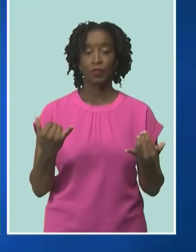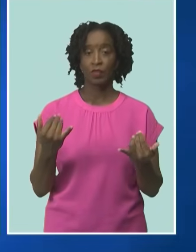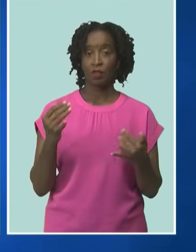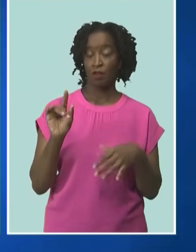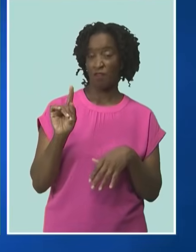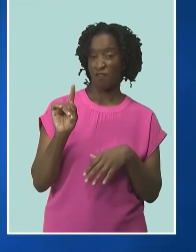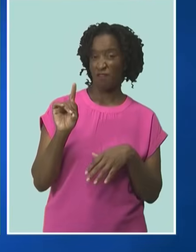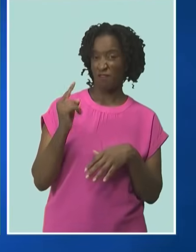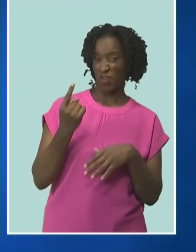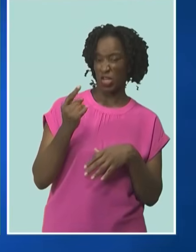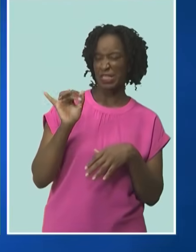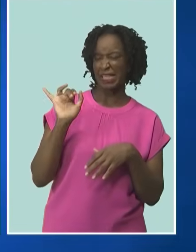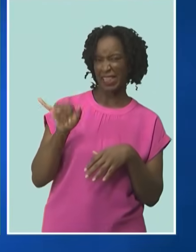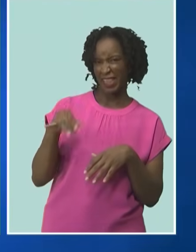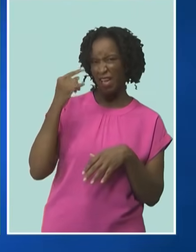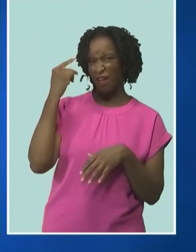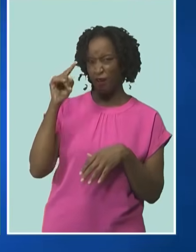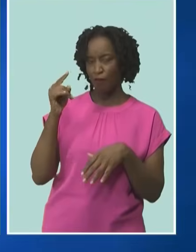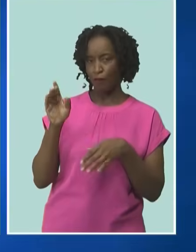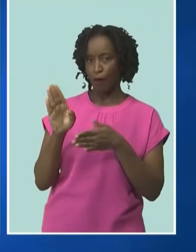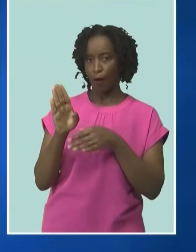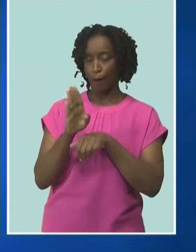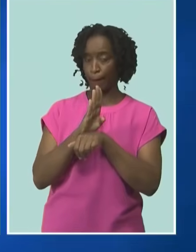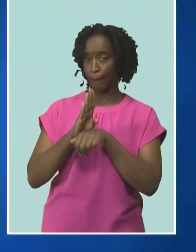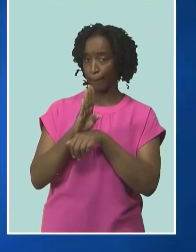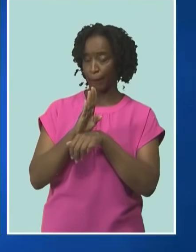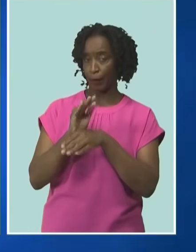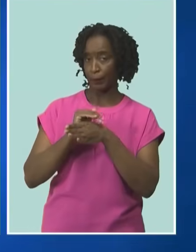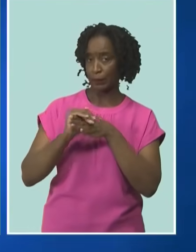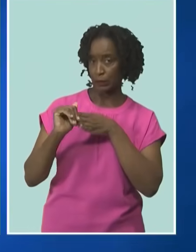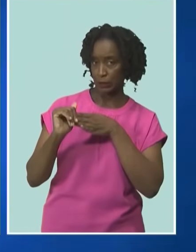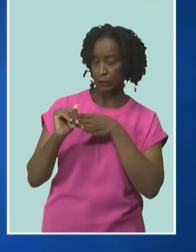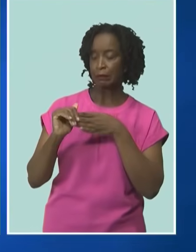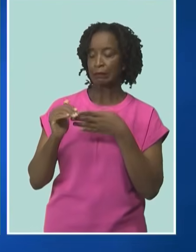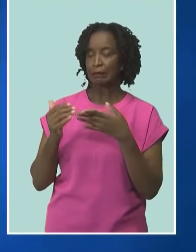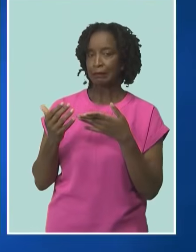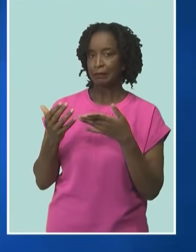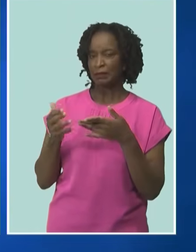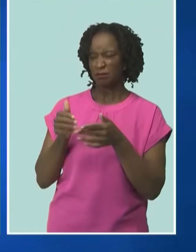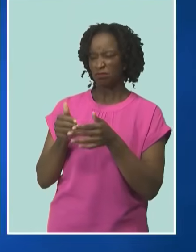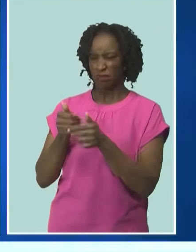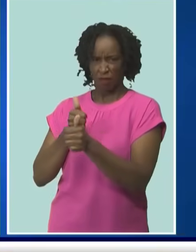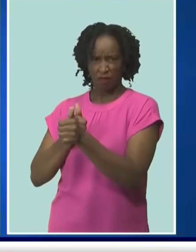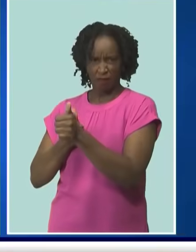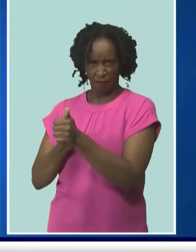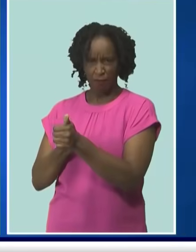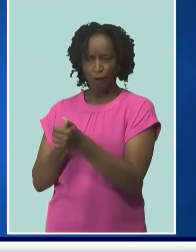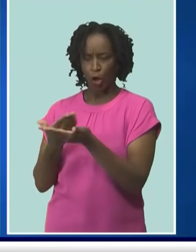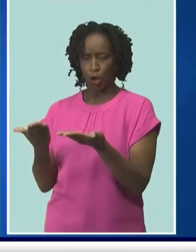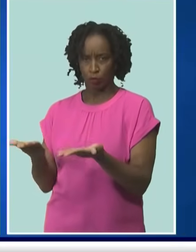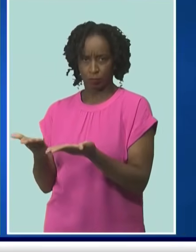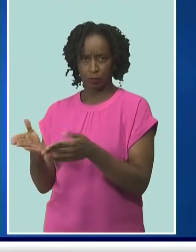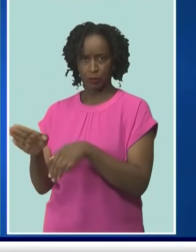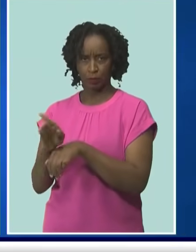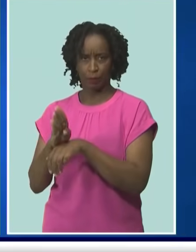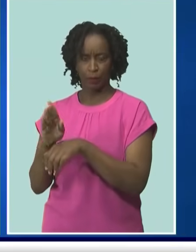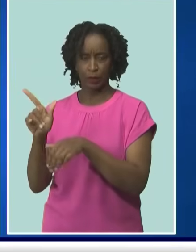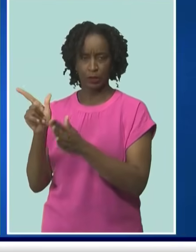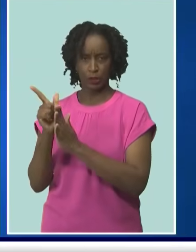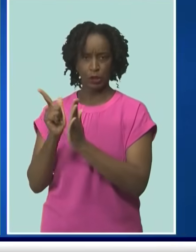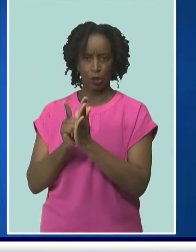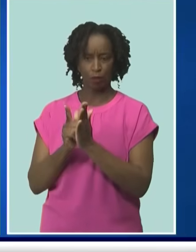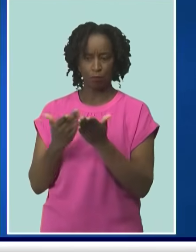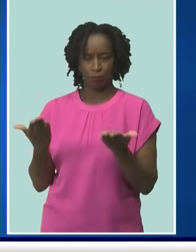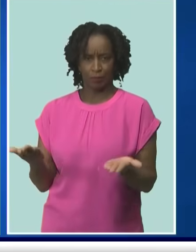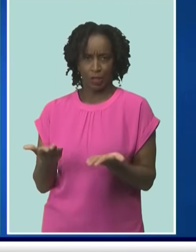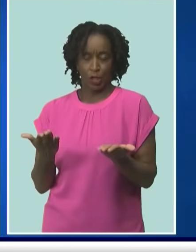under local law as well, mind you, in government in Barbados. I don't know. Oh, here we go. And bear in mind that it's not just a signing ceremony, it's a